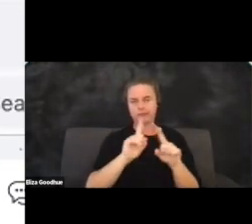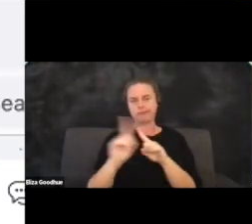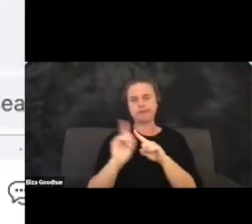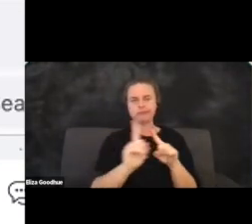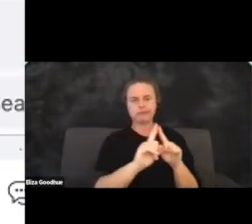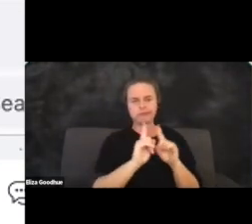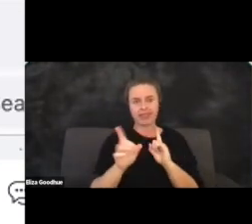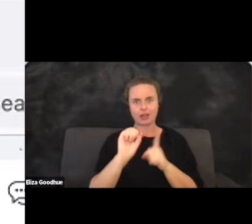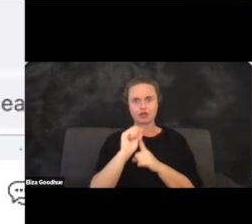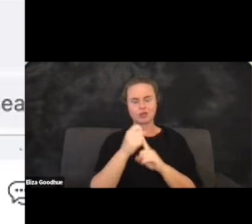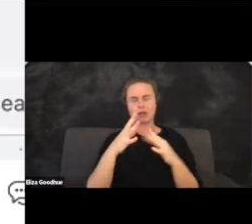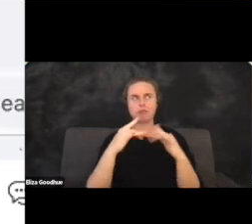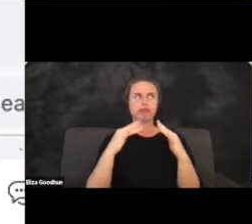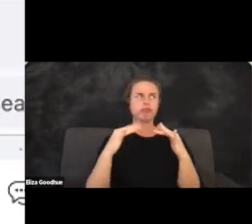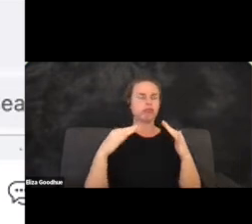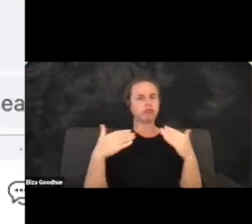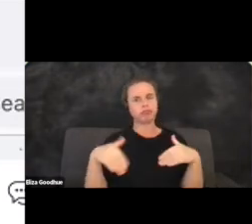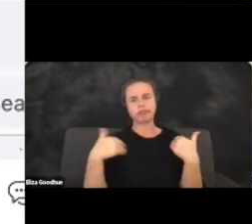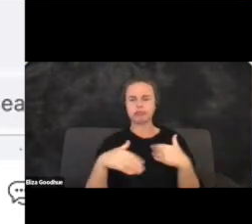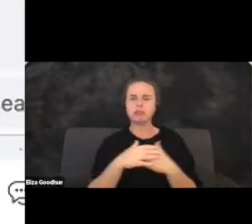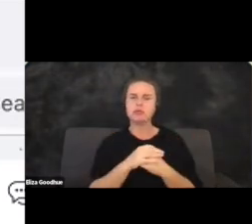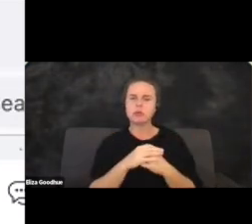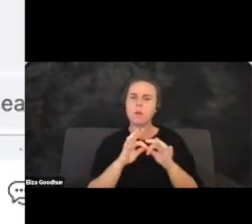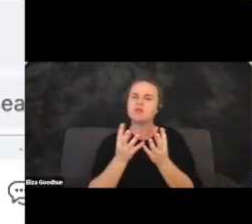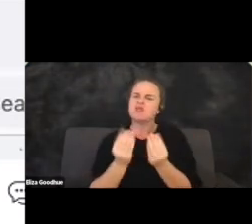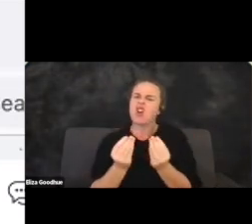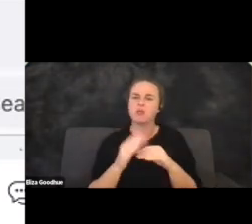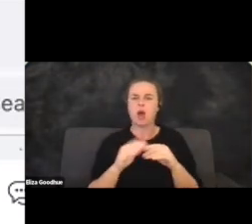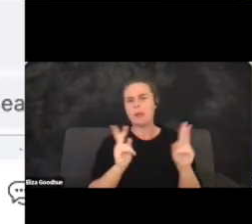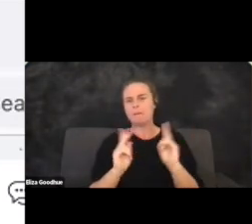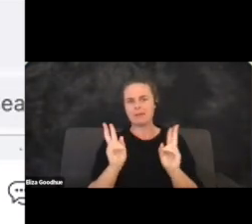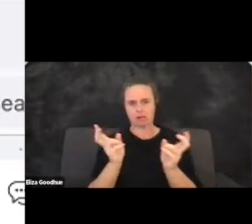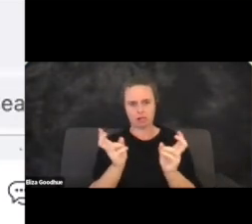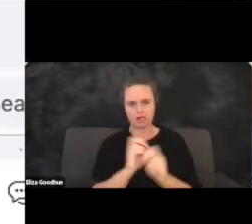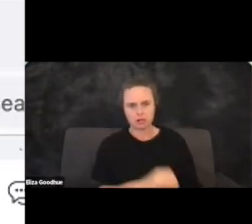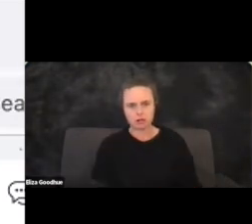now. And systems improvements